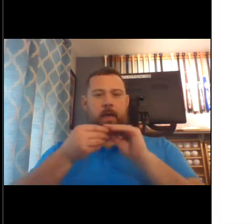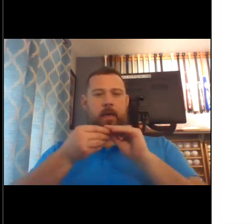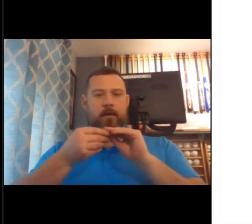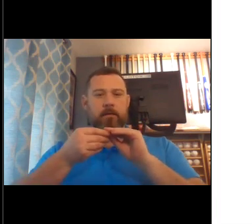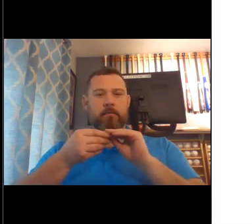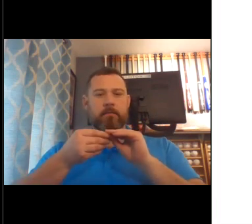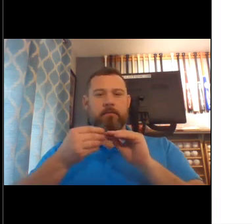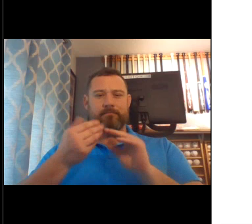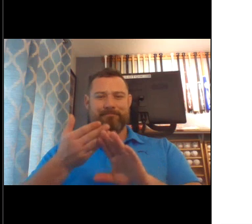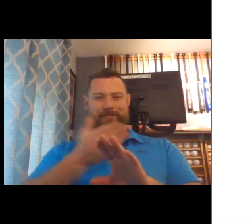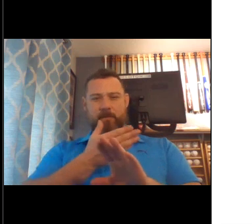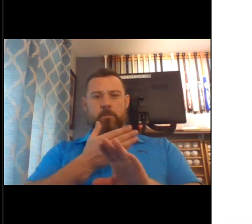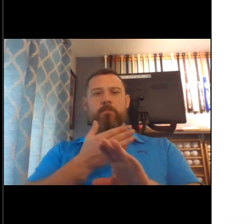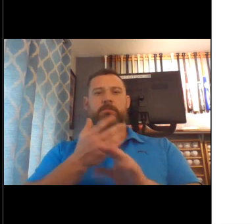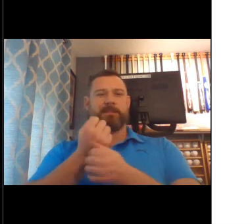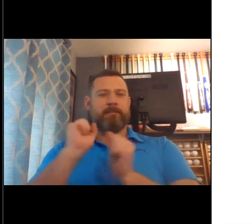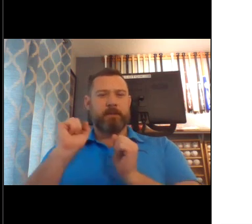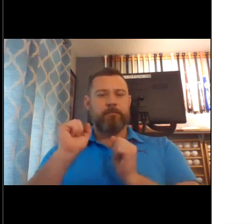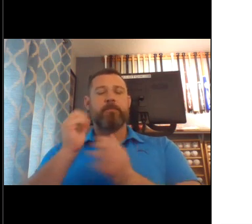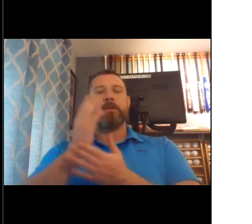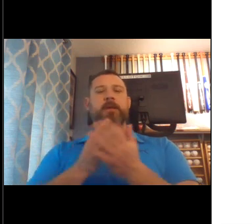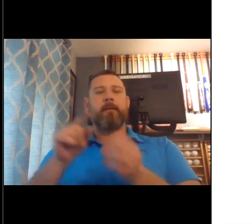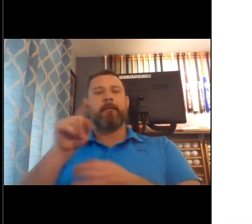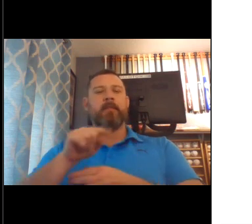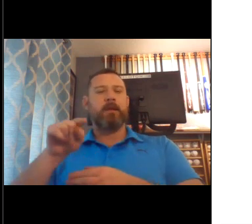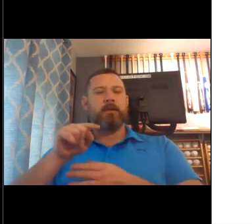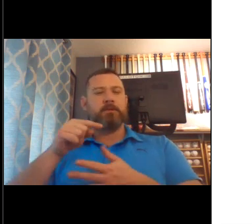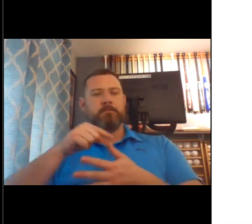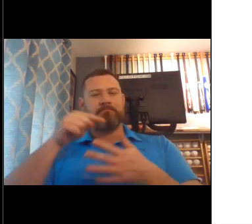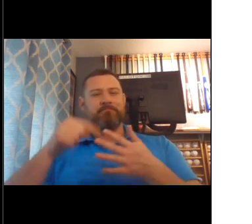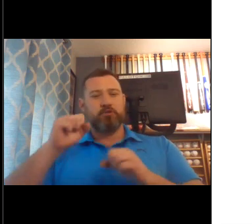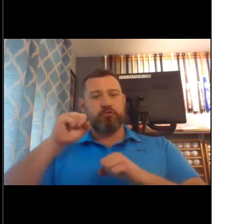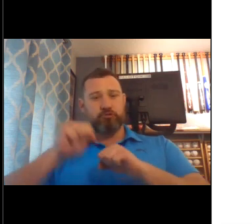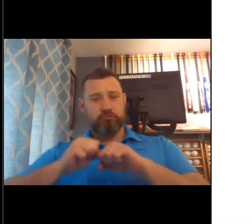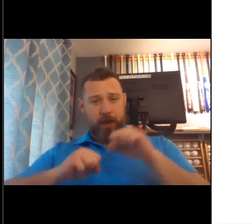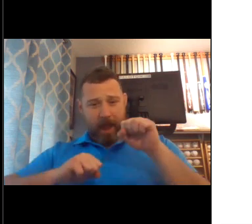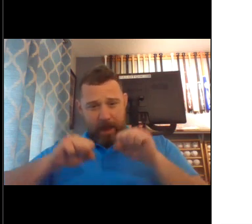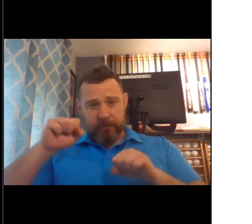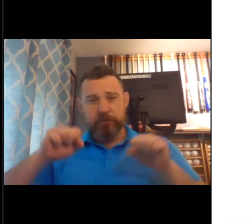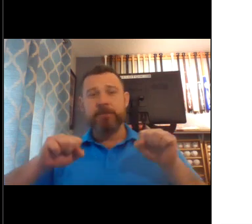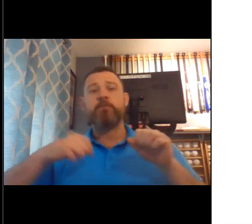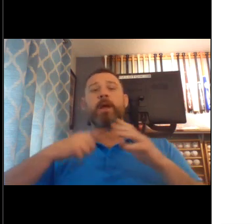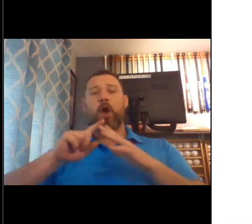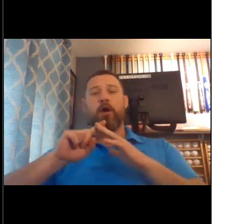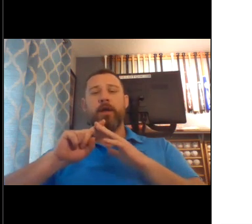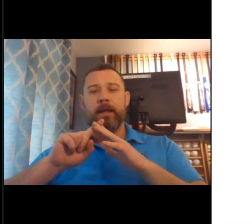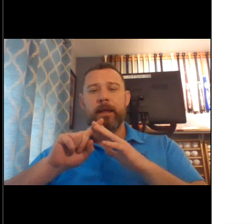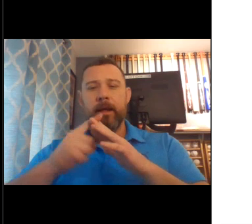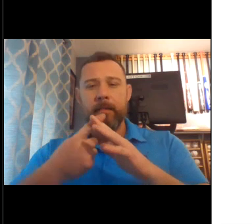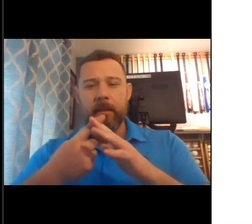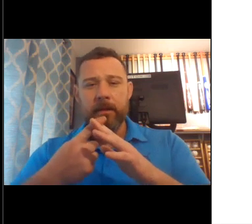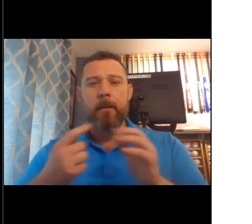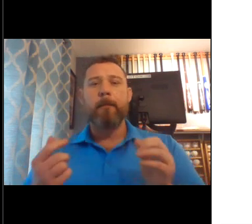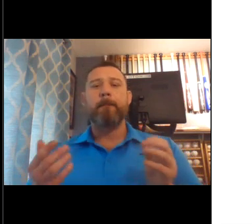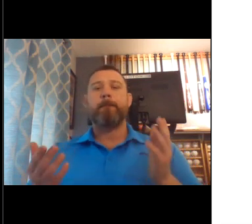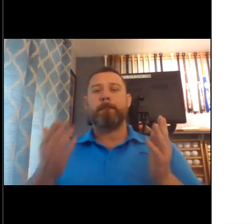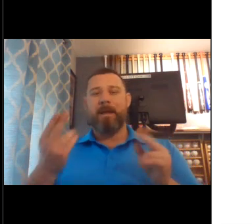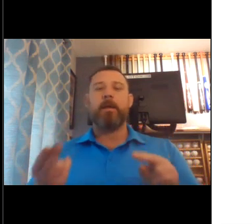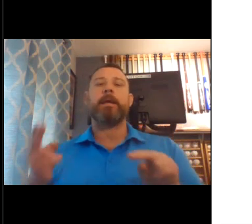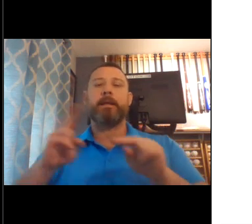just before we leave safety, some of these items, some of these strategies we are implementing may increase the cost of some